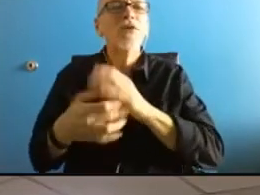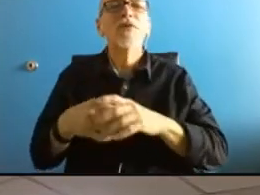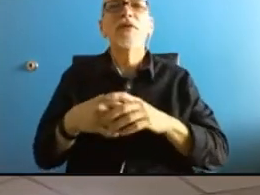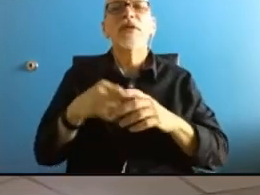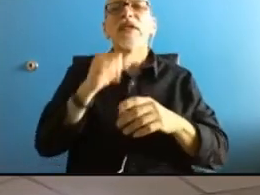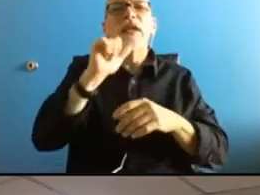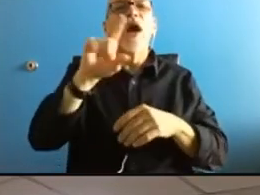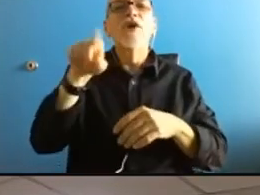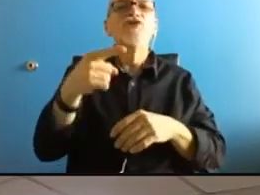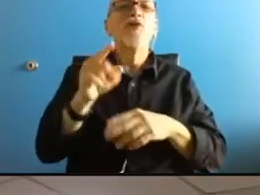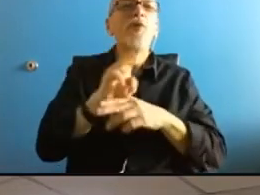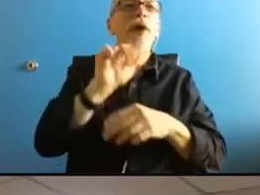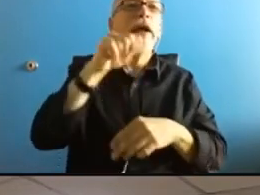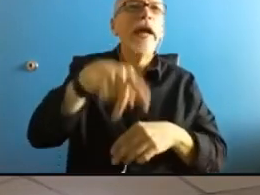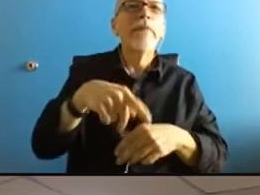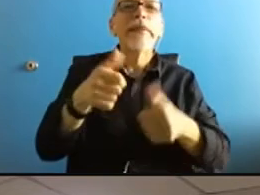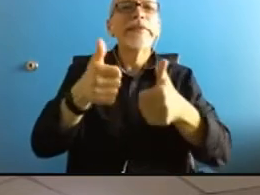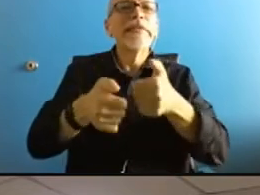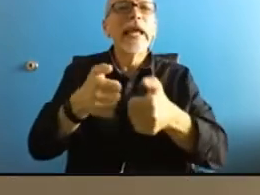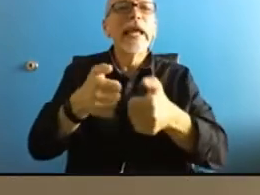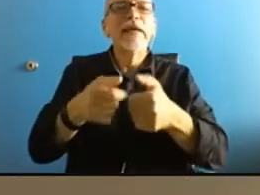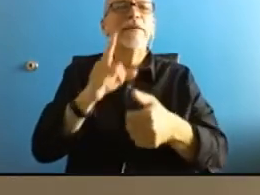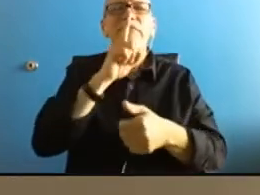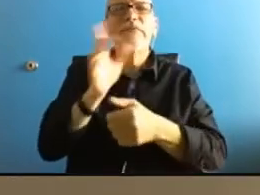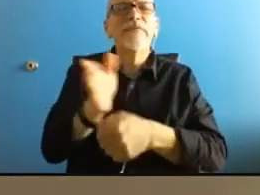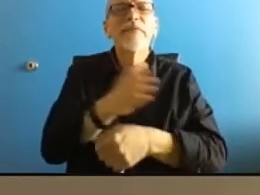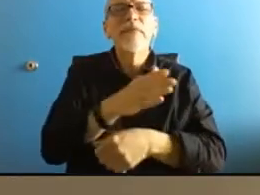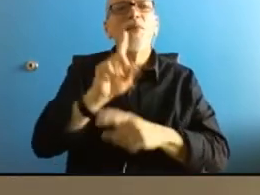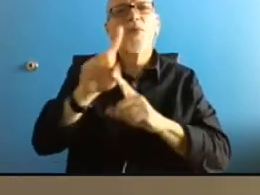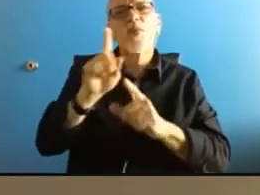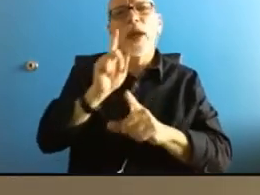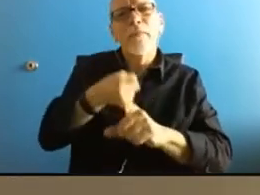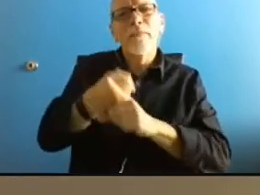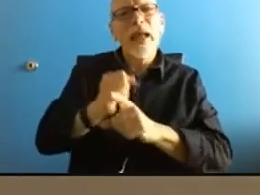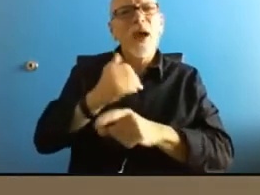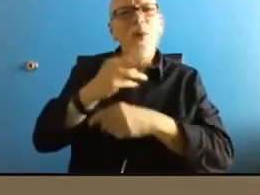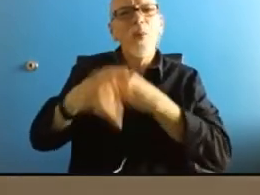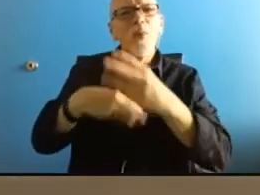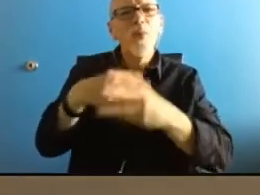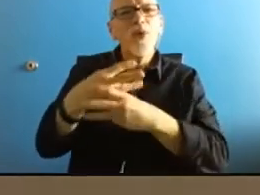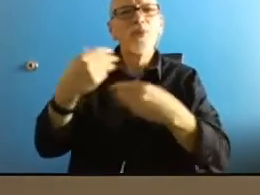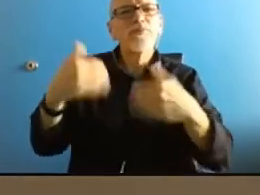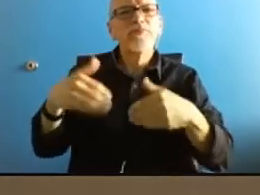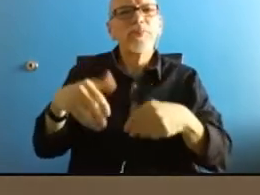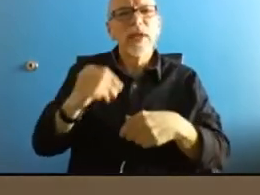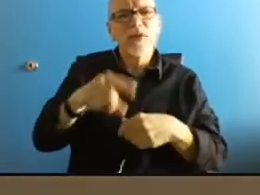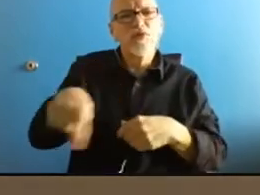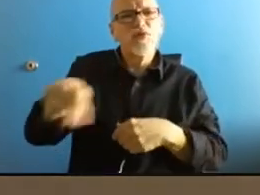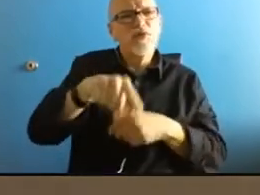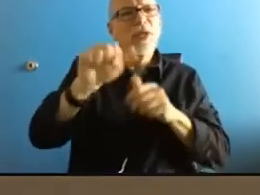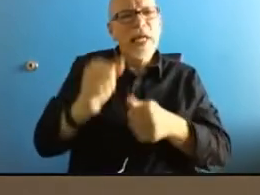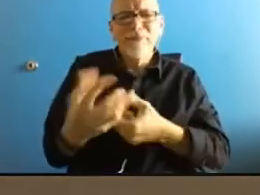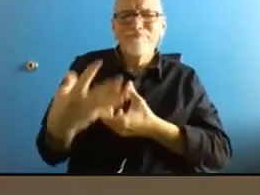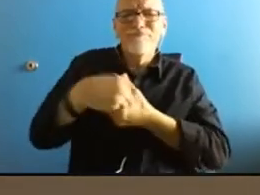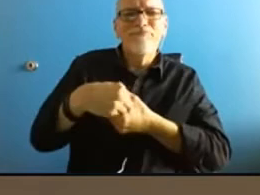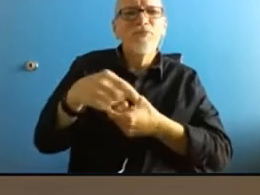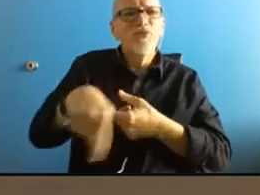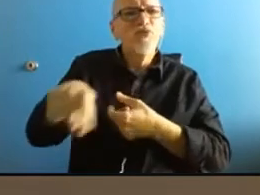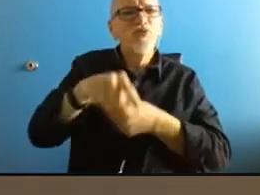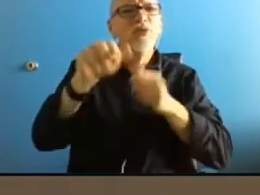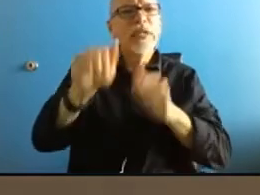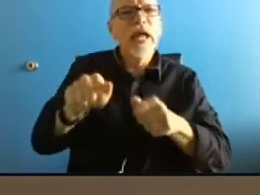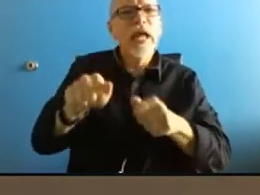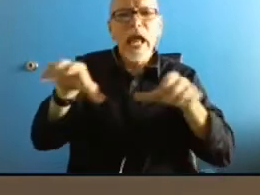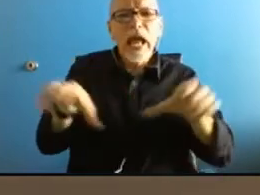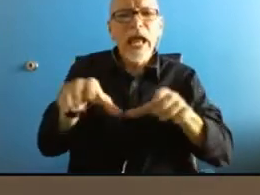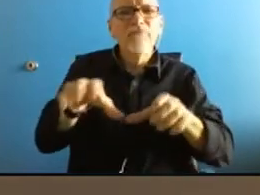apps and text messaging, but what is its impact on our world? How can you be a part of it? How can you be an active contributor to